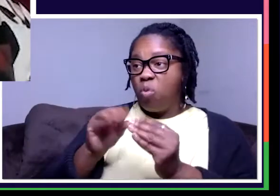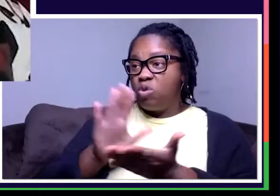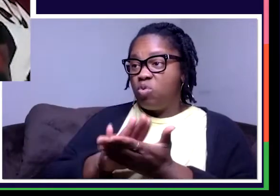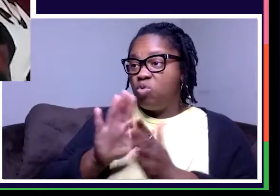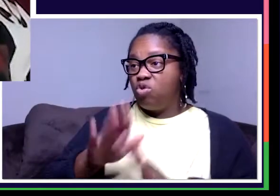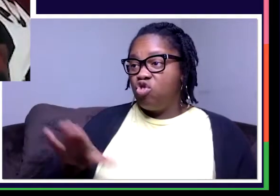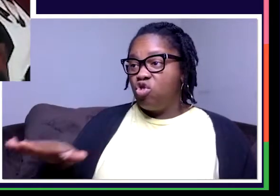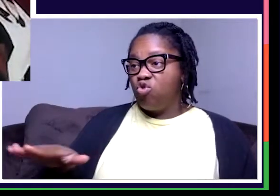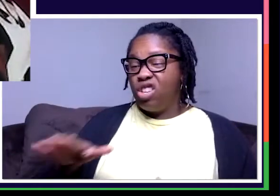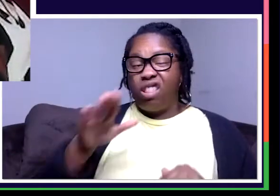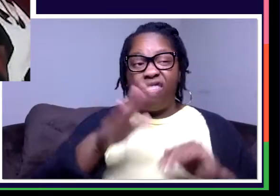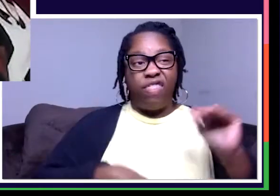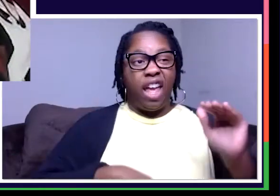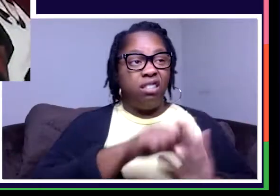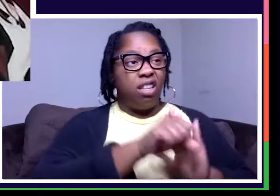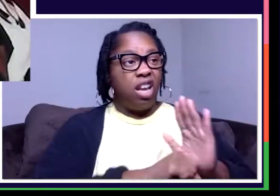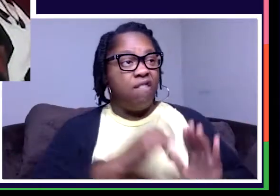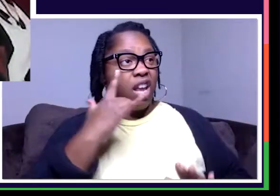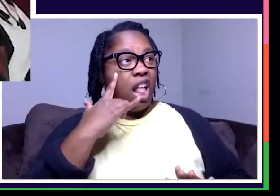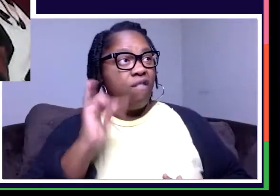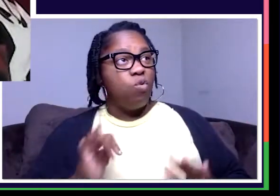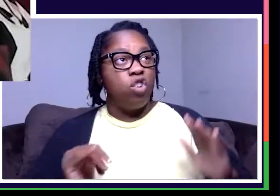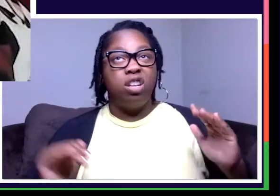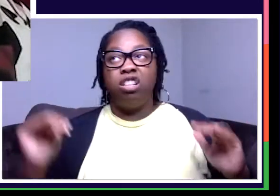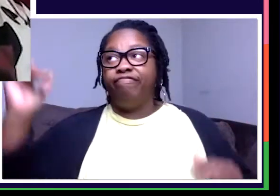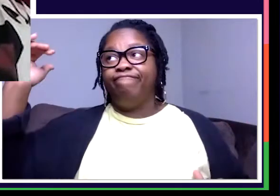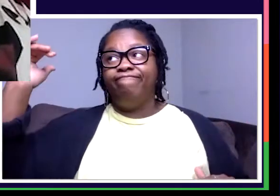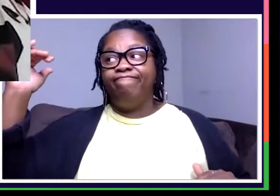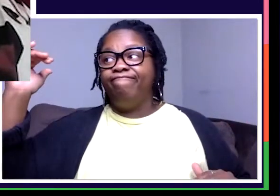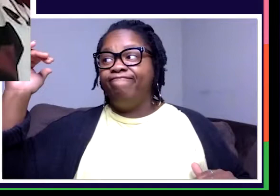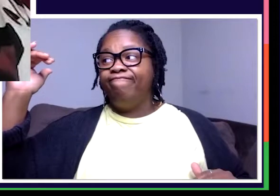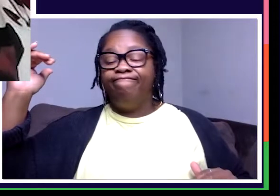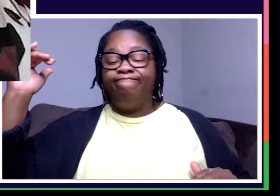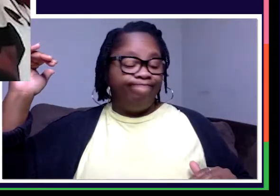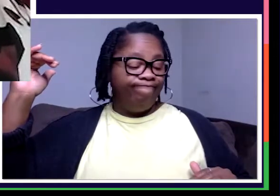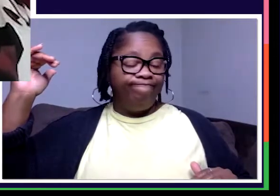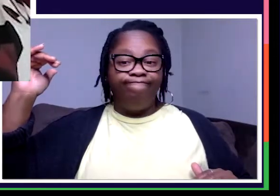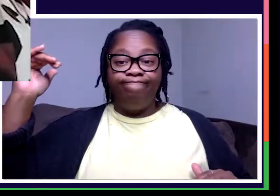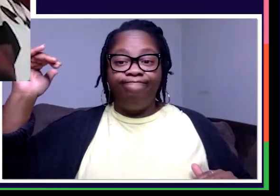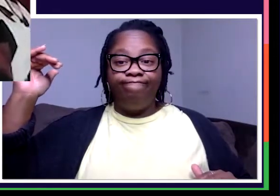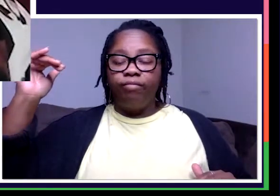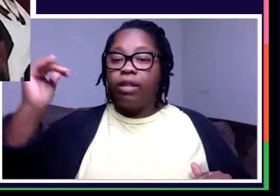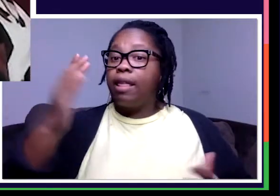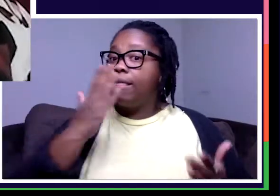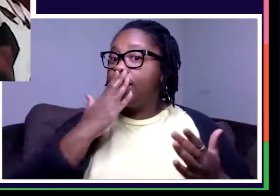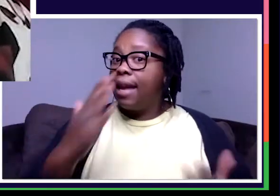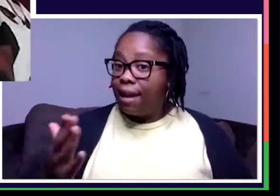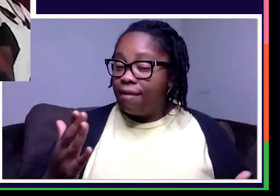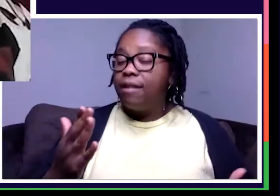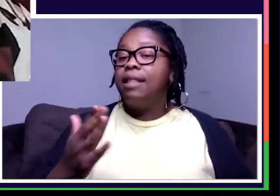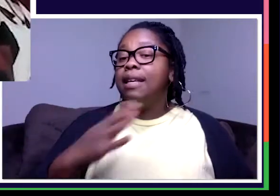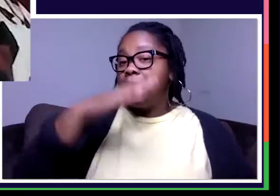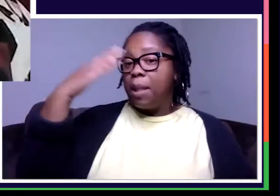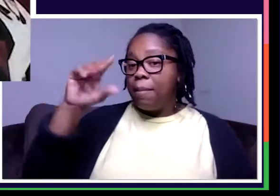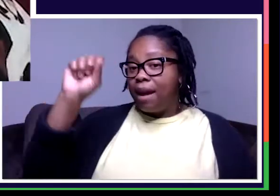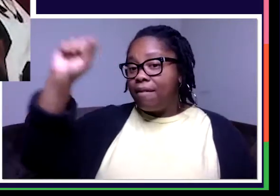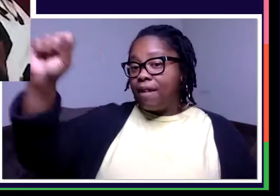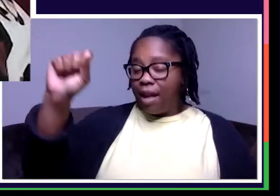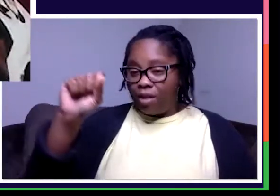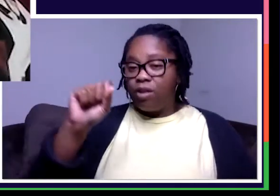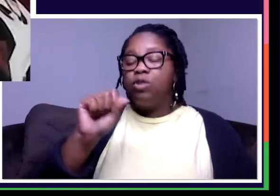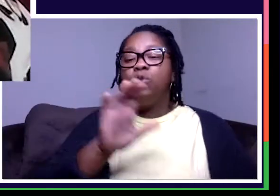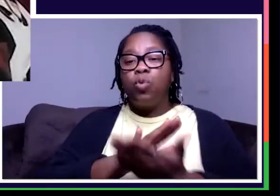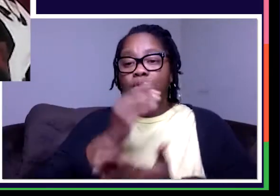children than the state of California did. Thankfully, the Panthers' free breakfast program